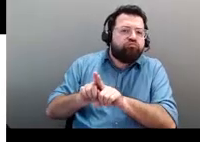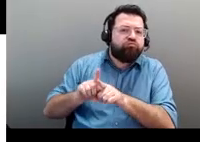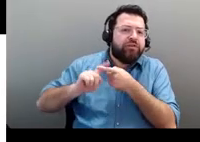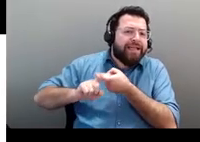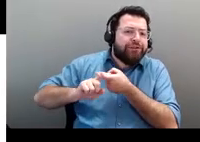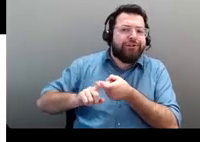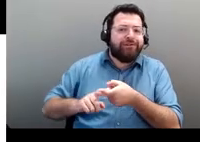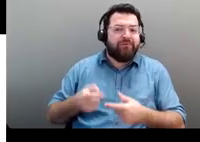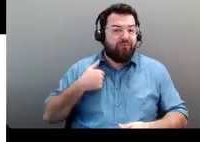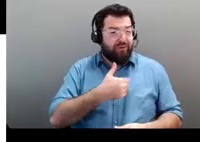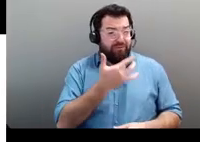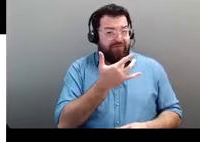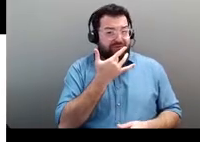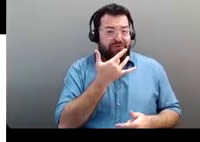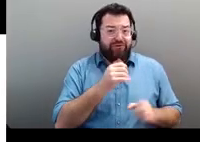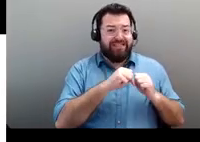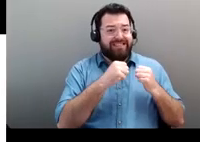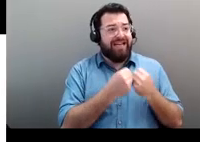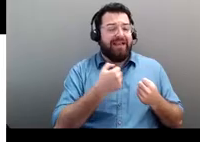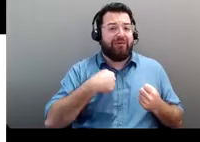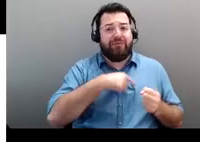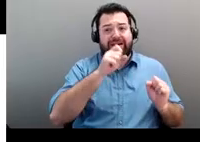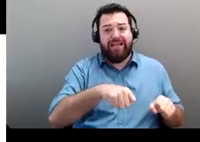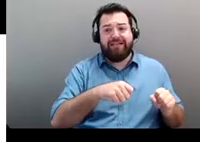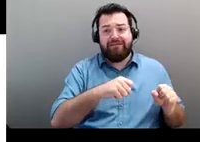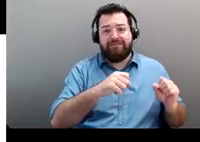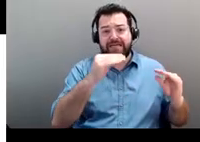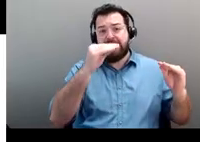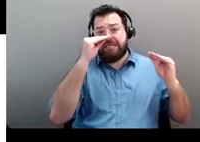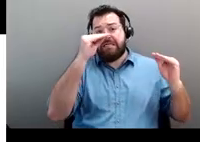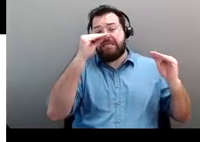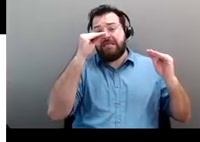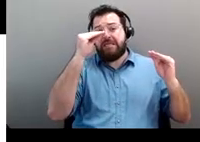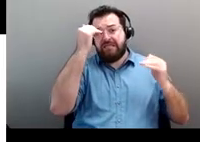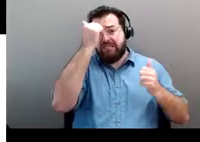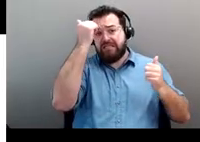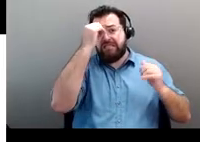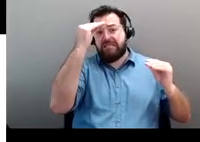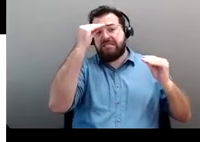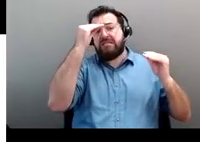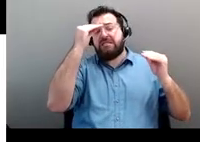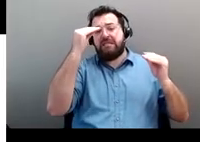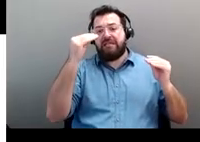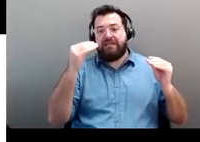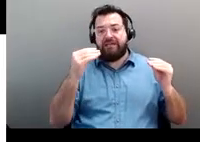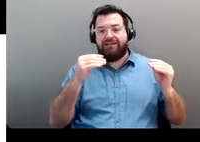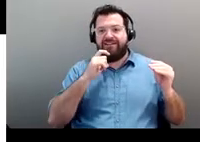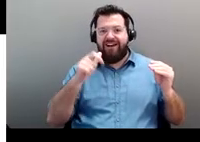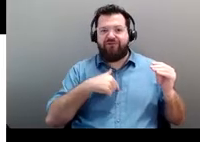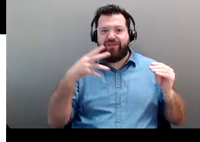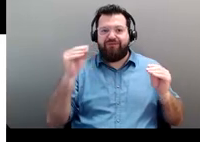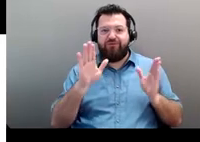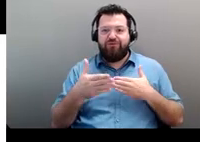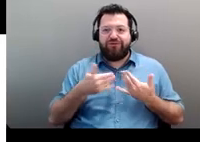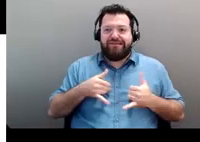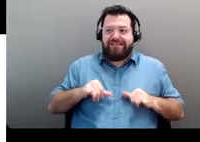just be fed social simulated experiences and not have to leave our room? I know that might sound great